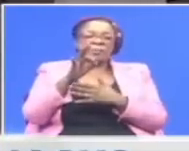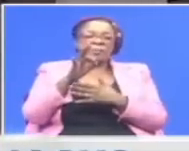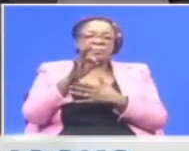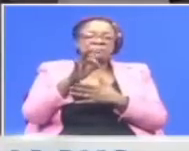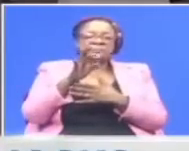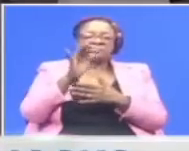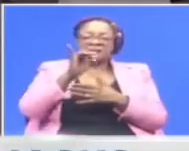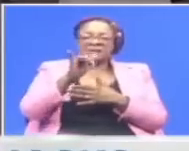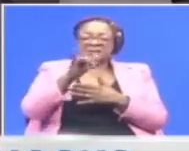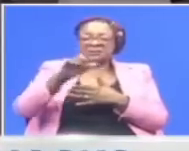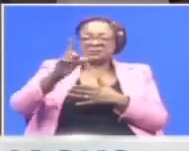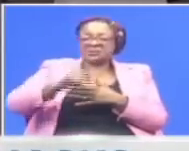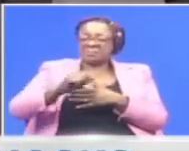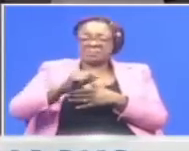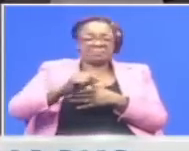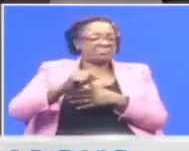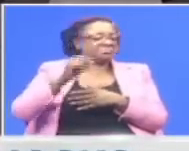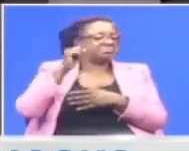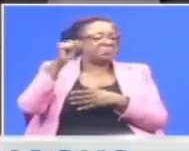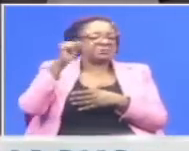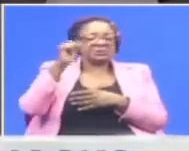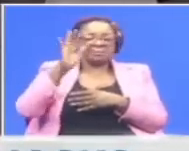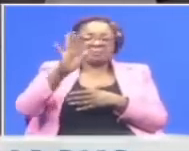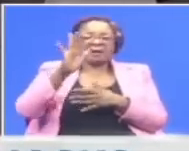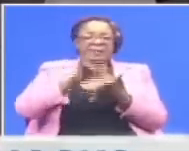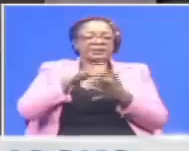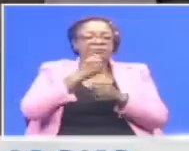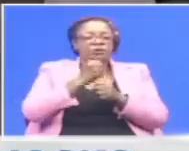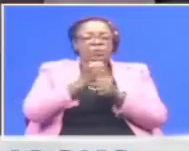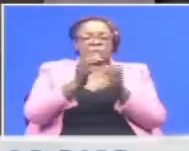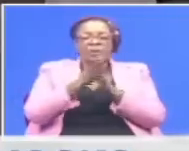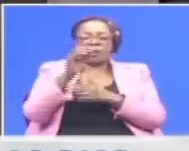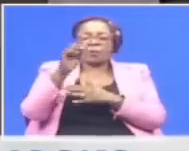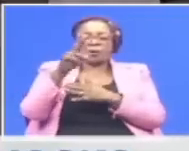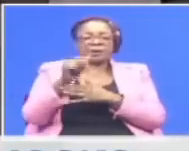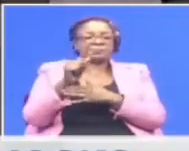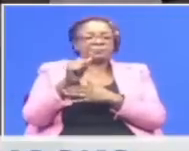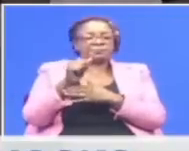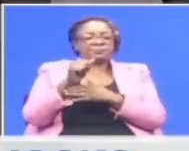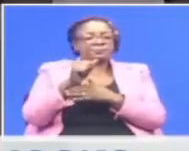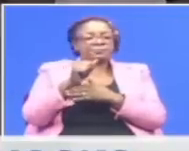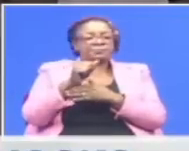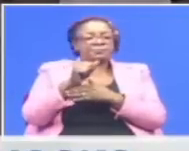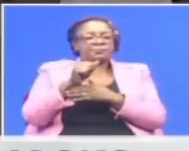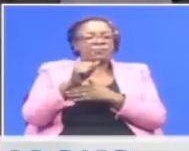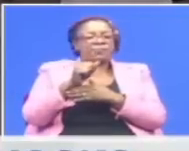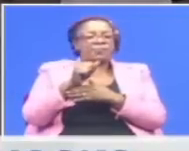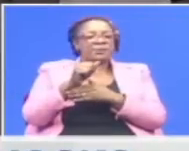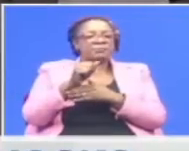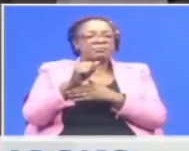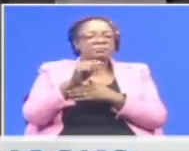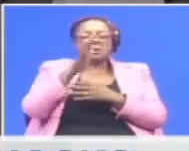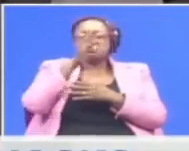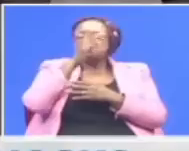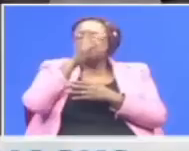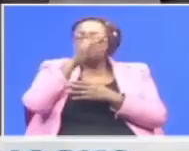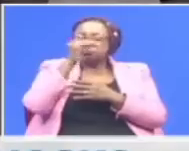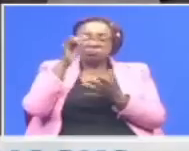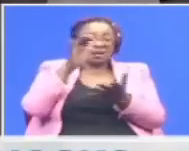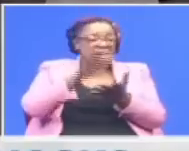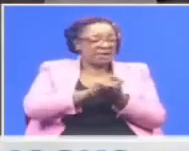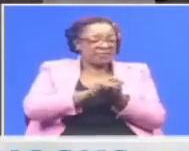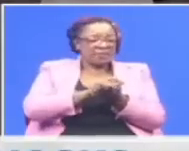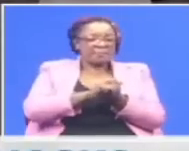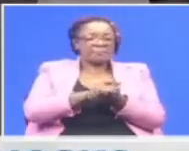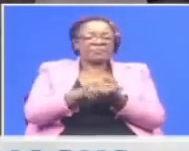dubious politics they have been playing with Orca core principles, blindfolding them to believe they are